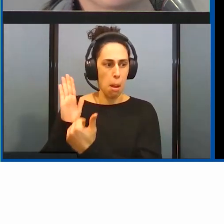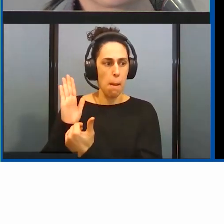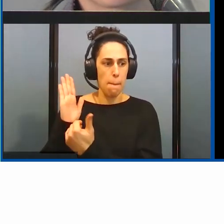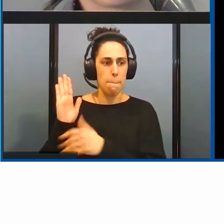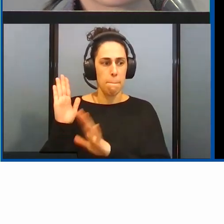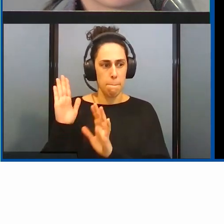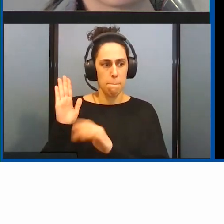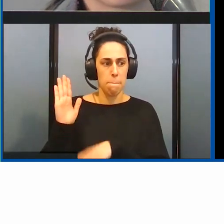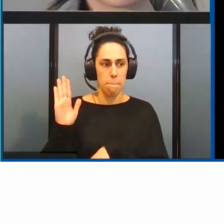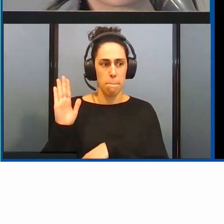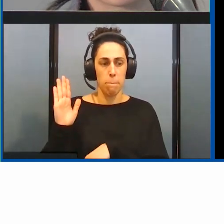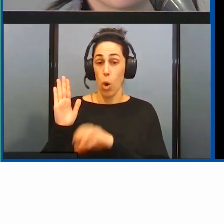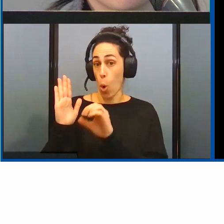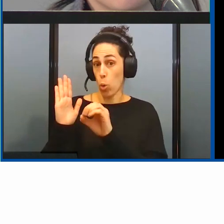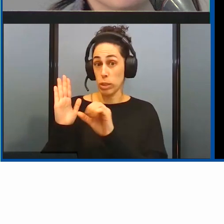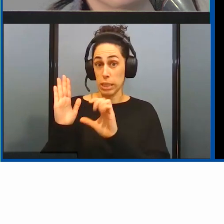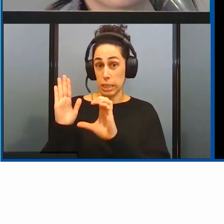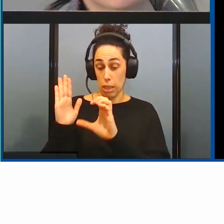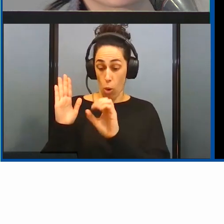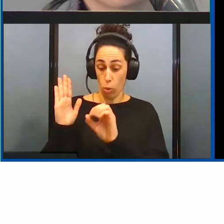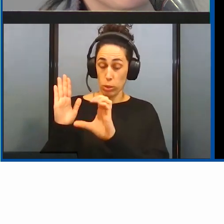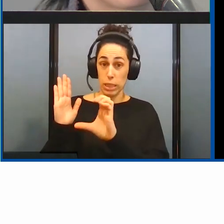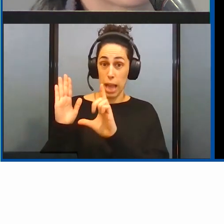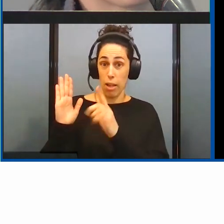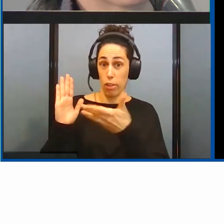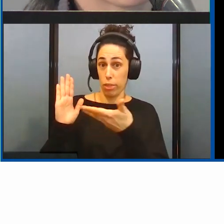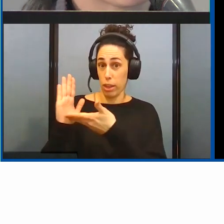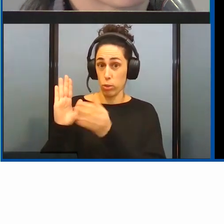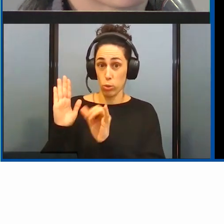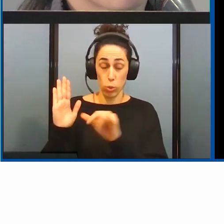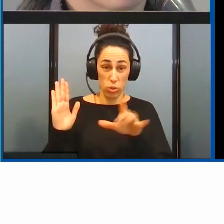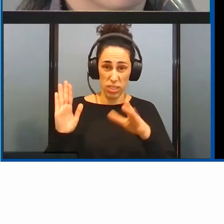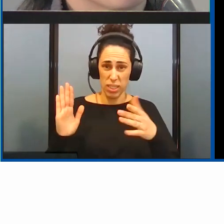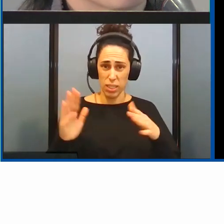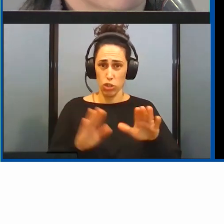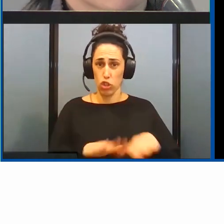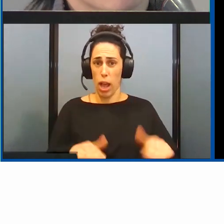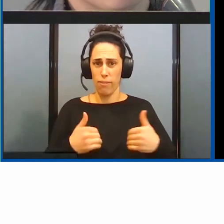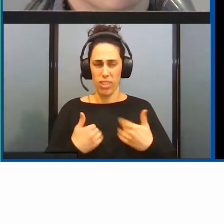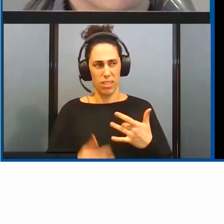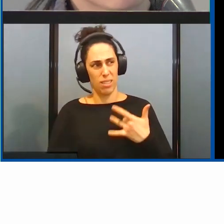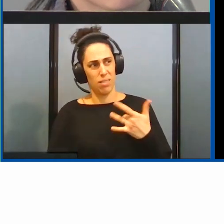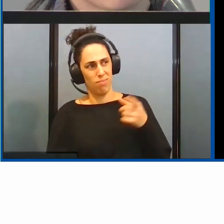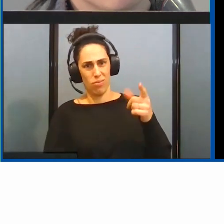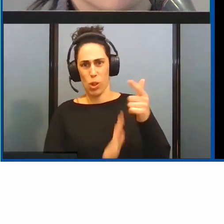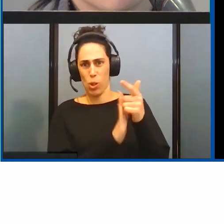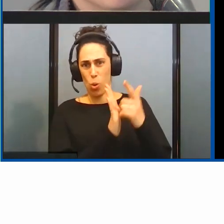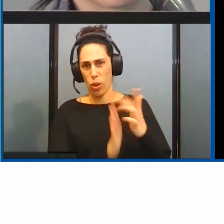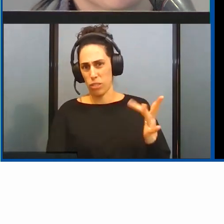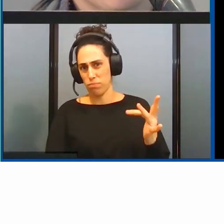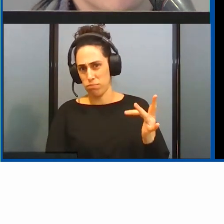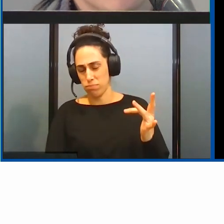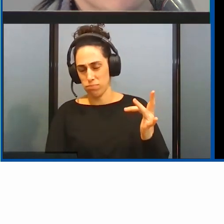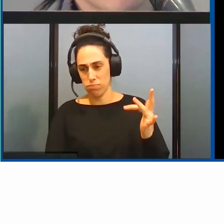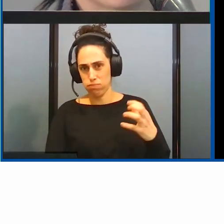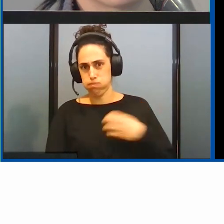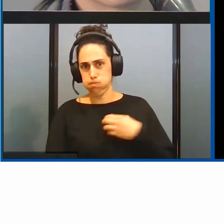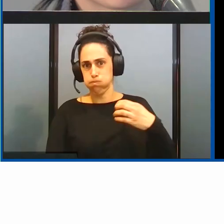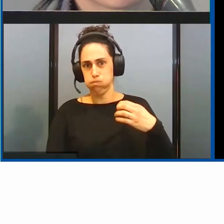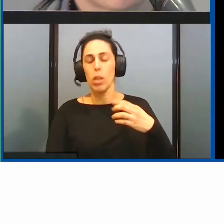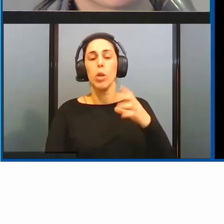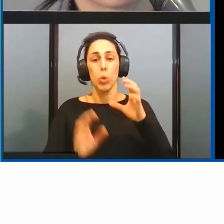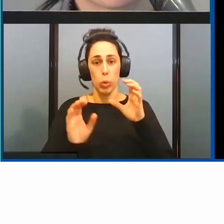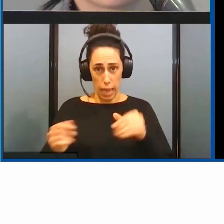complaint about their OCL lawyer, that's where a young person can go to make that complaint. So they